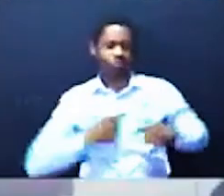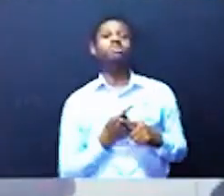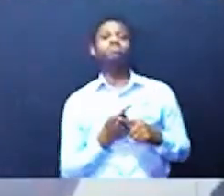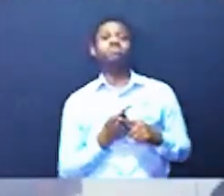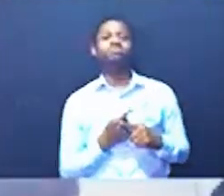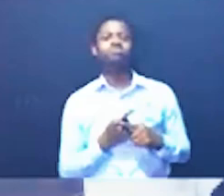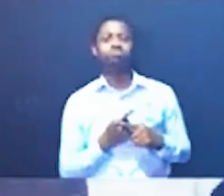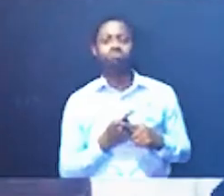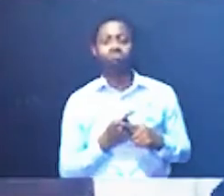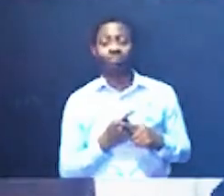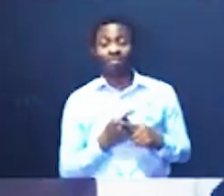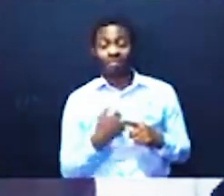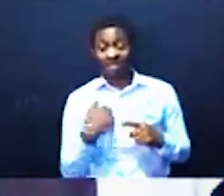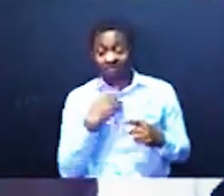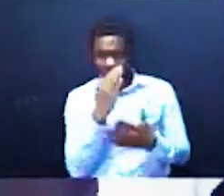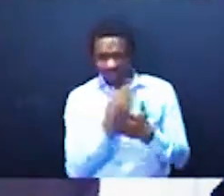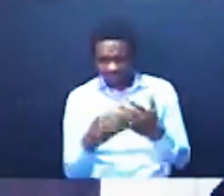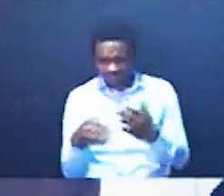this verse from Ephesians